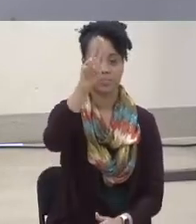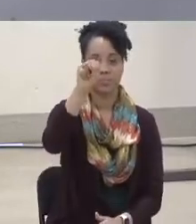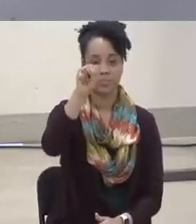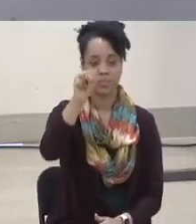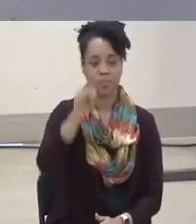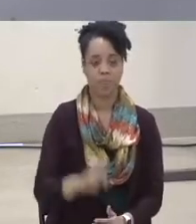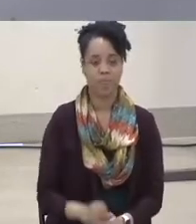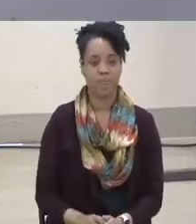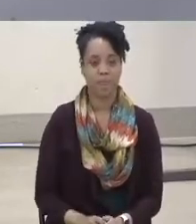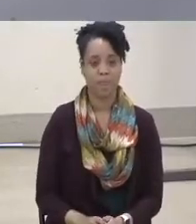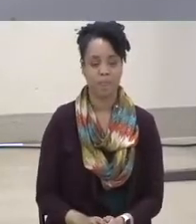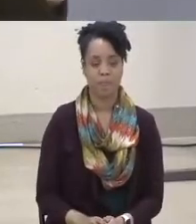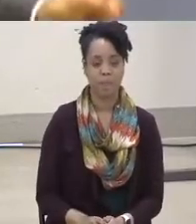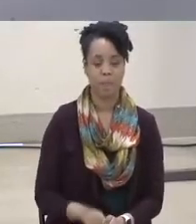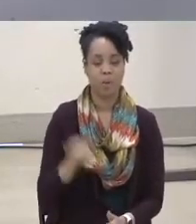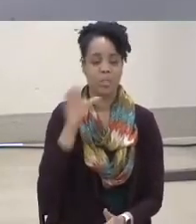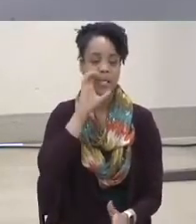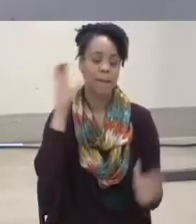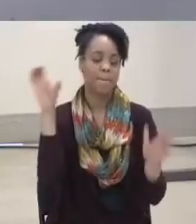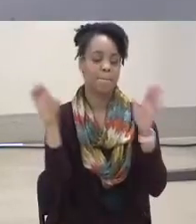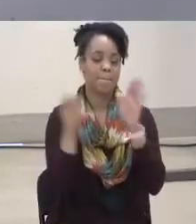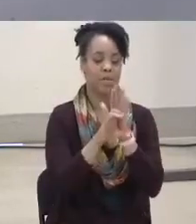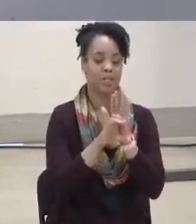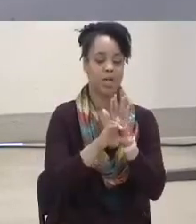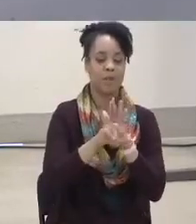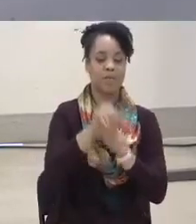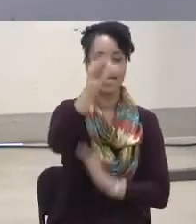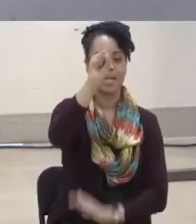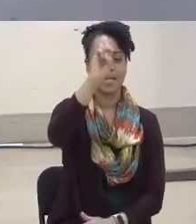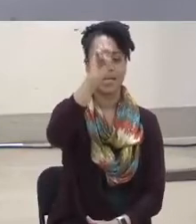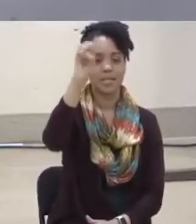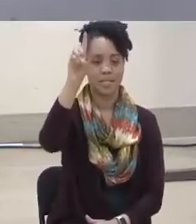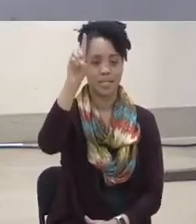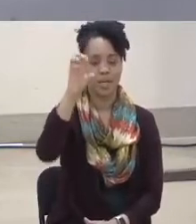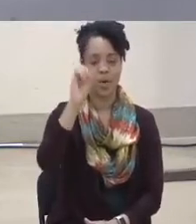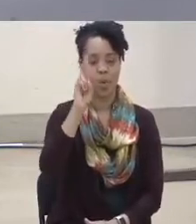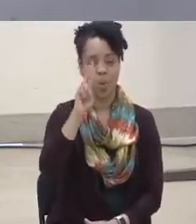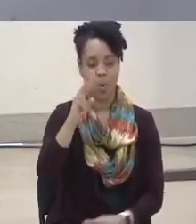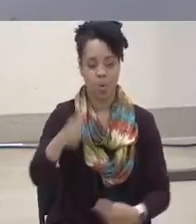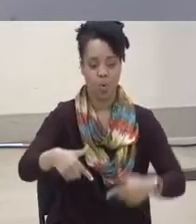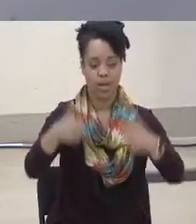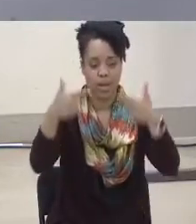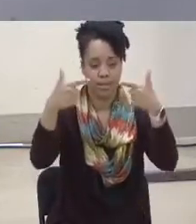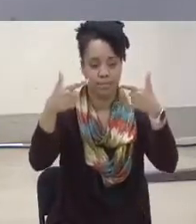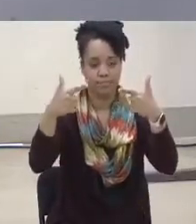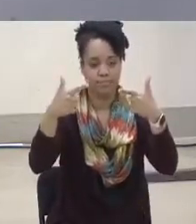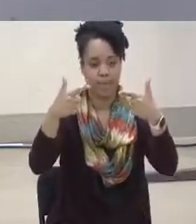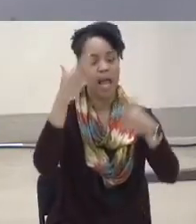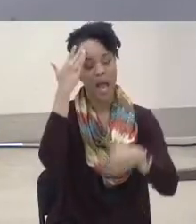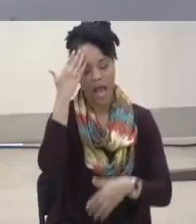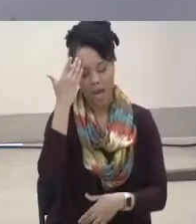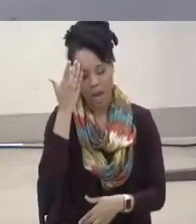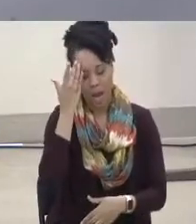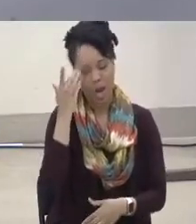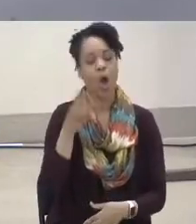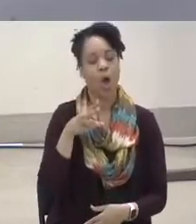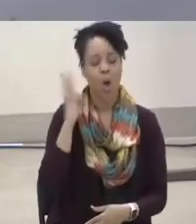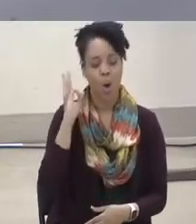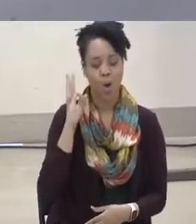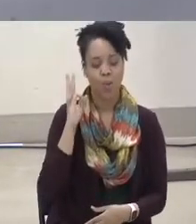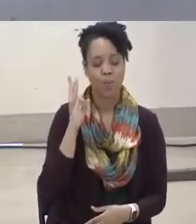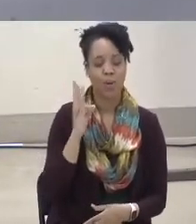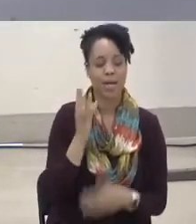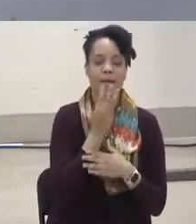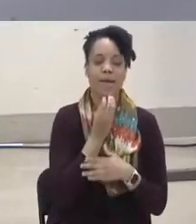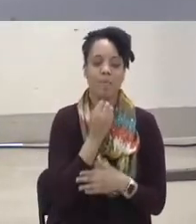which was Nun, picture of a seed or a life. lo cual significa vida o semilla. Now, I know I went Hebrew for just a moment, but I